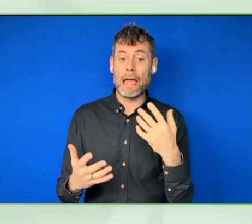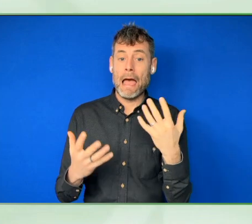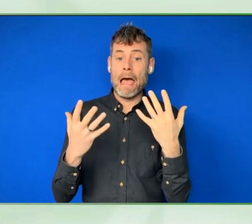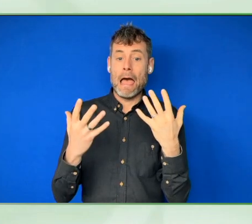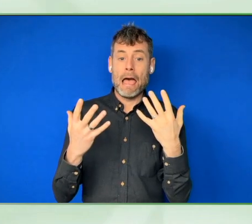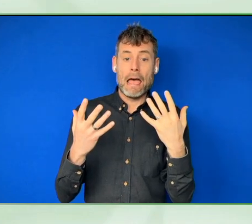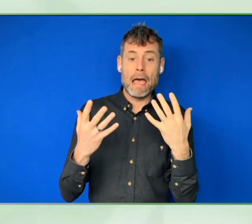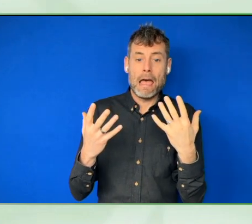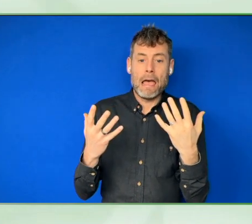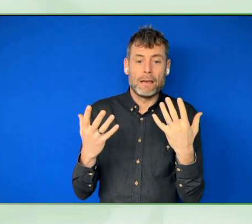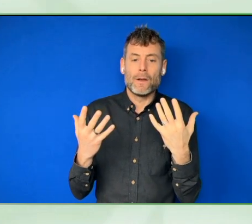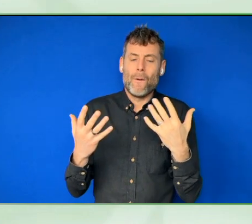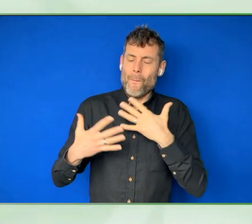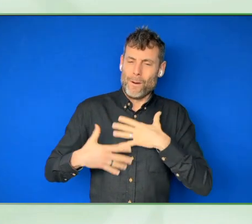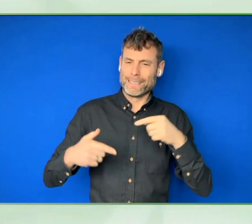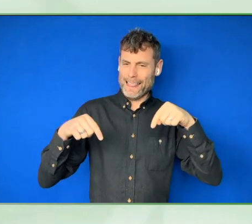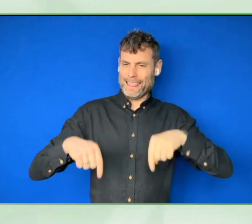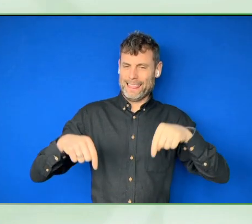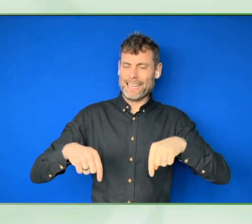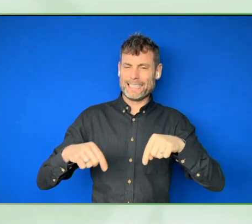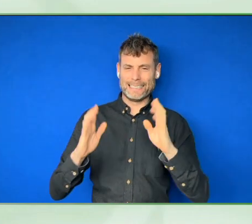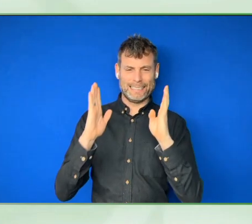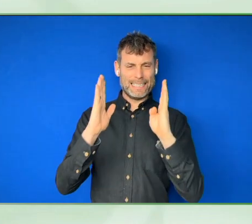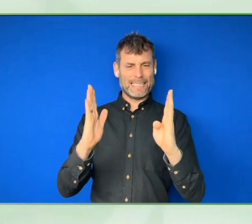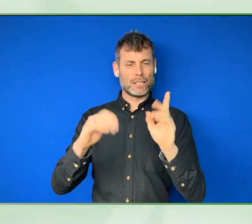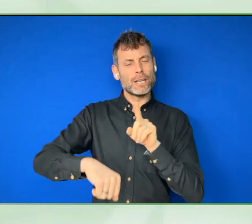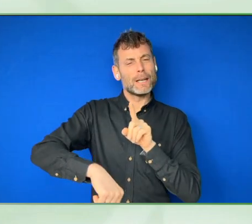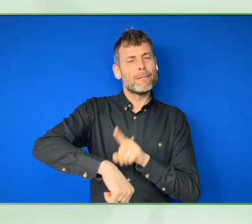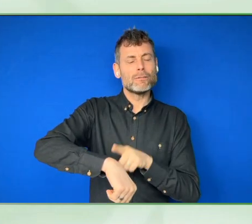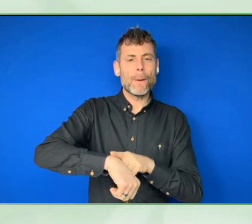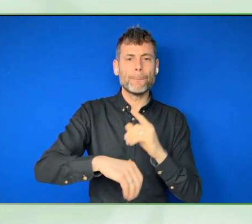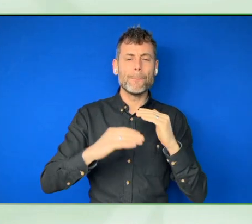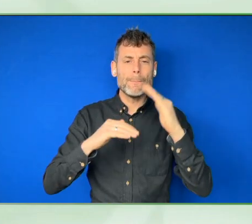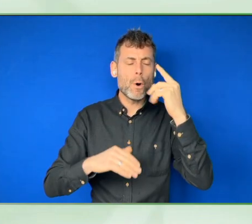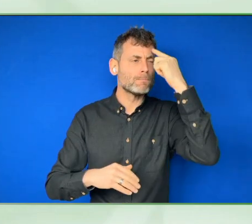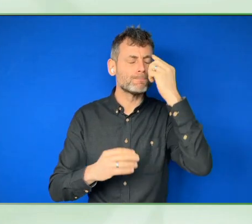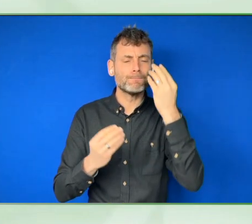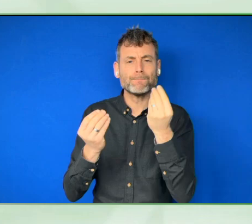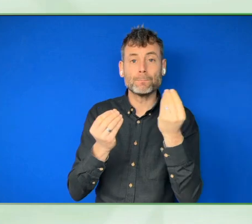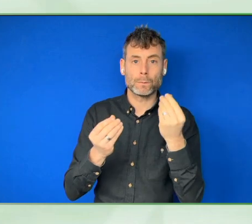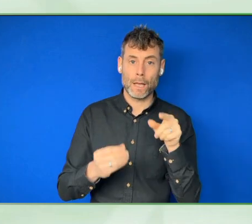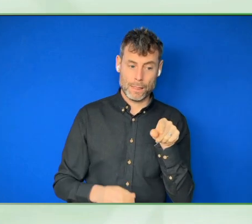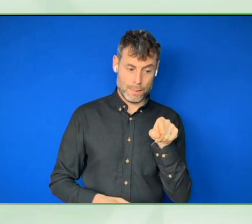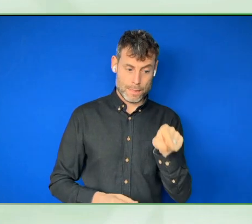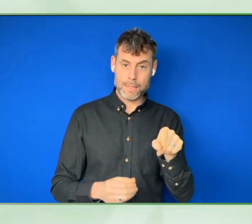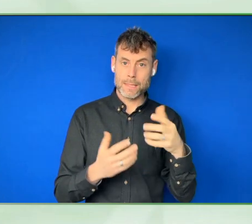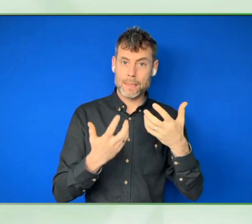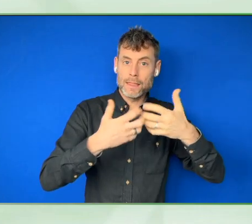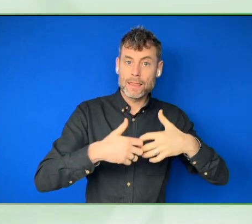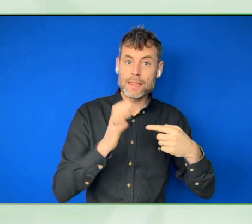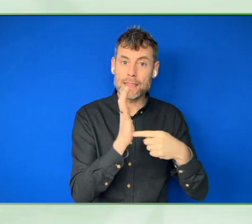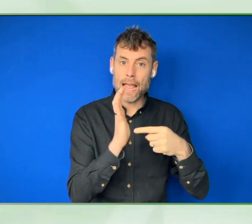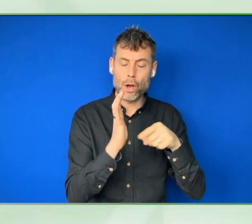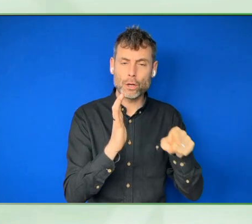this session to think about technology as a tool. And just like language, as we discussed in the